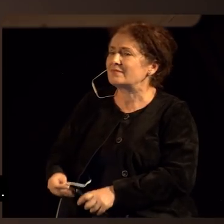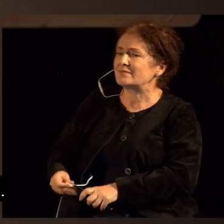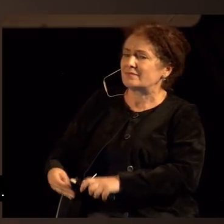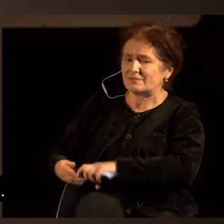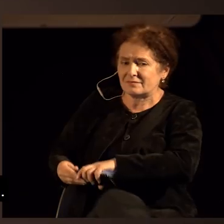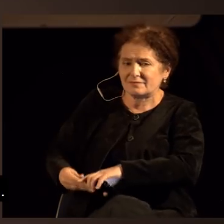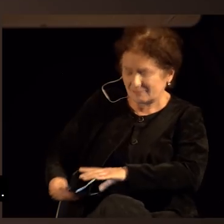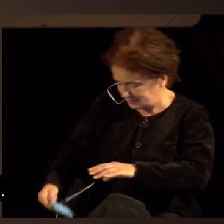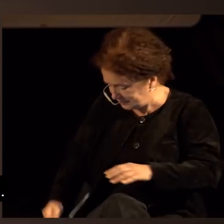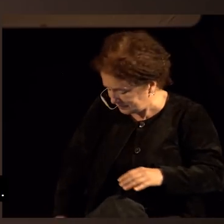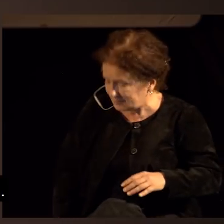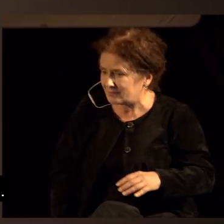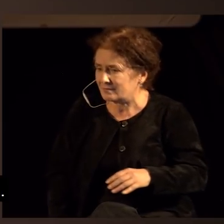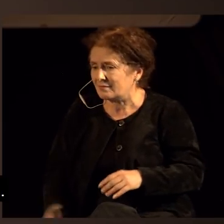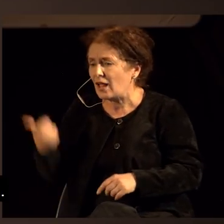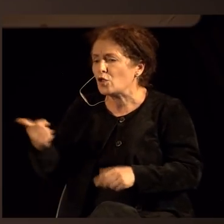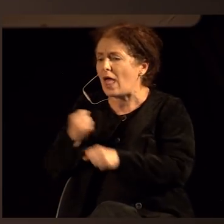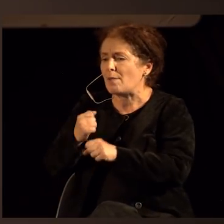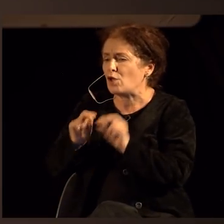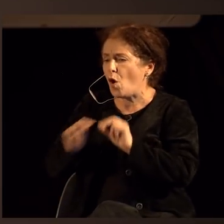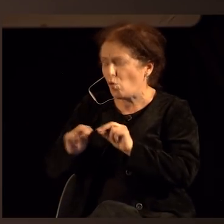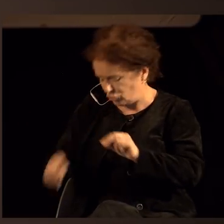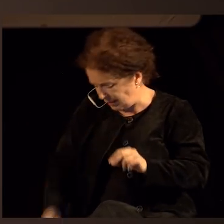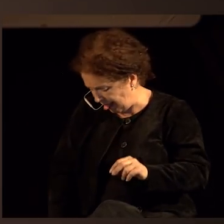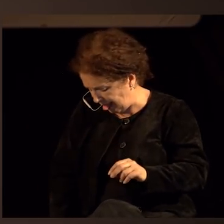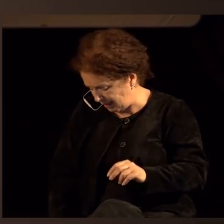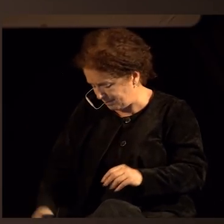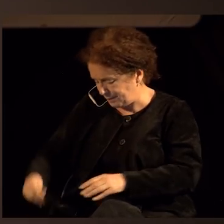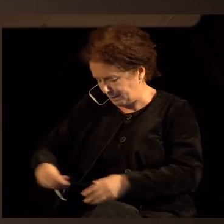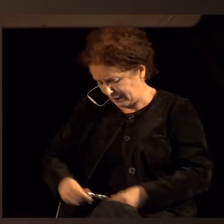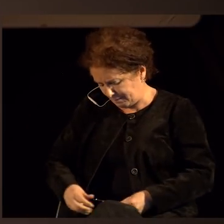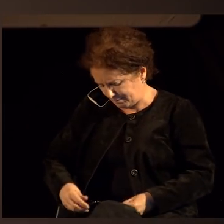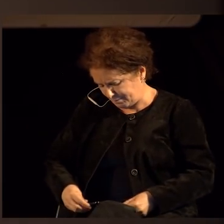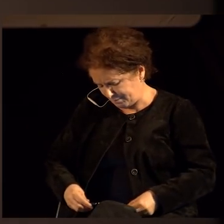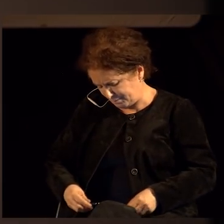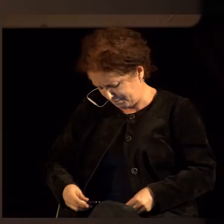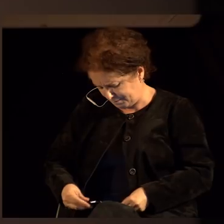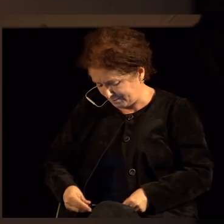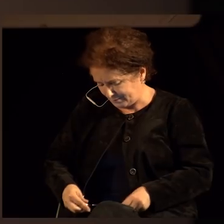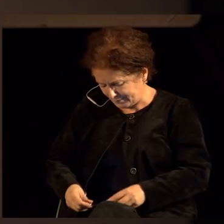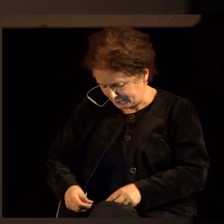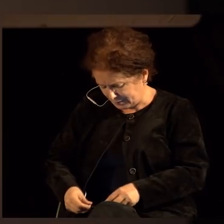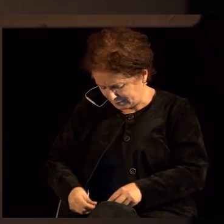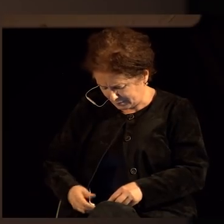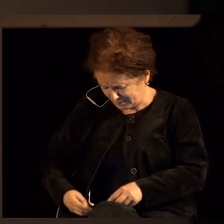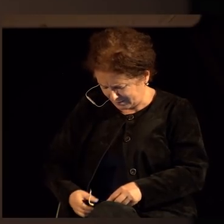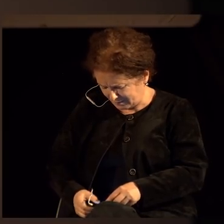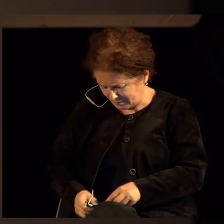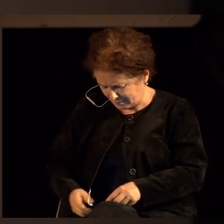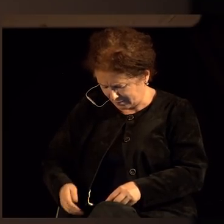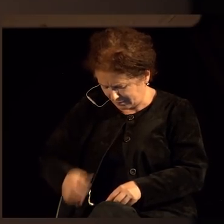my biology teacher who was going to give us this. He talked a lot about diseases, he talked about